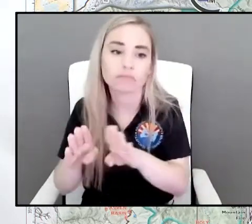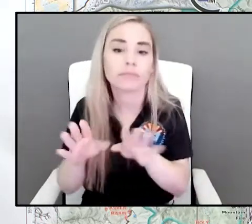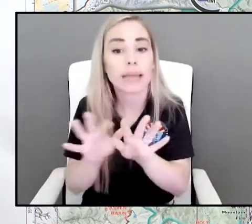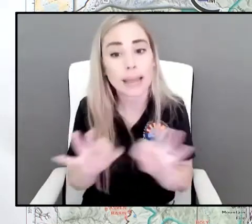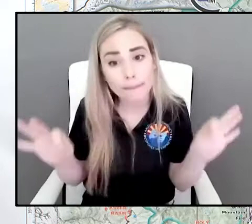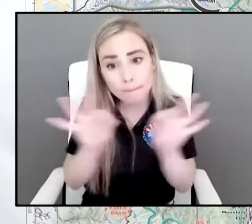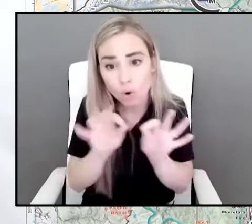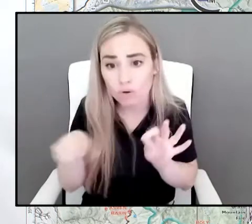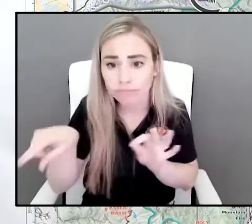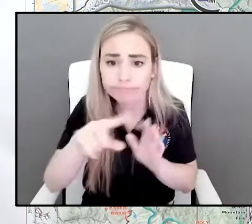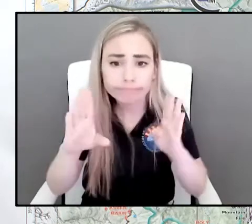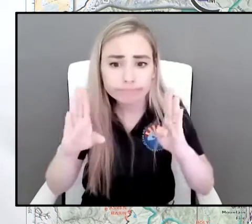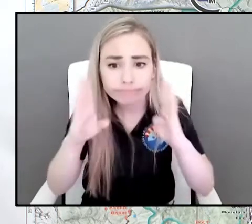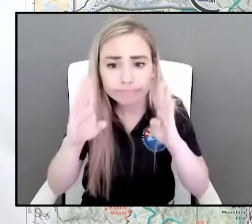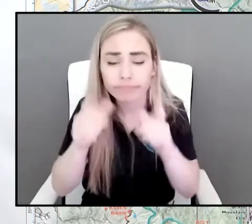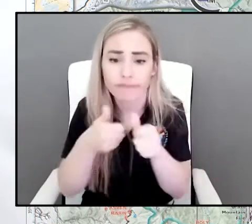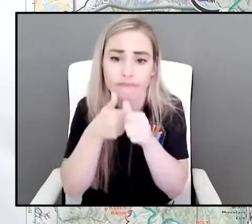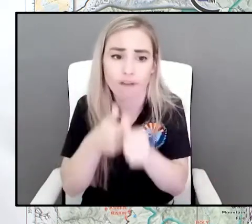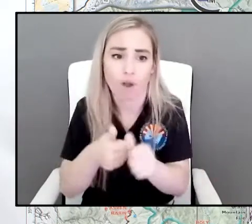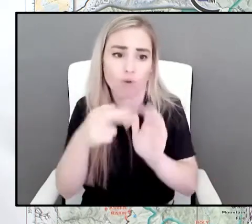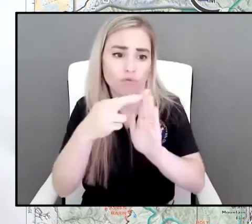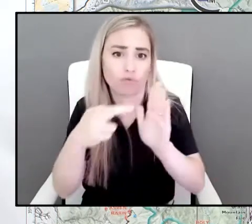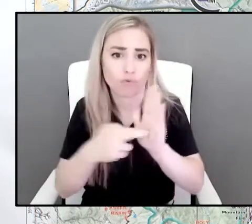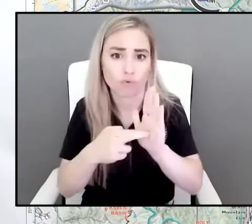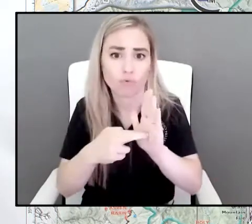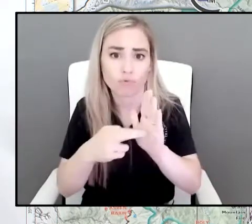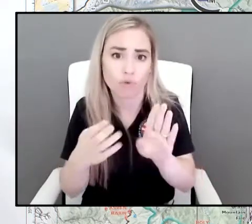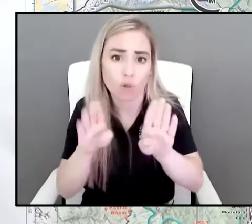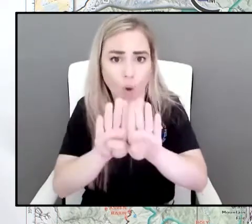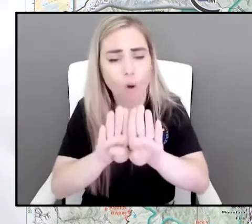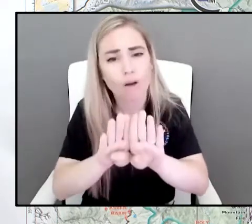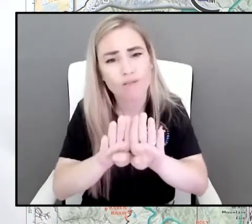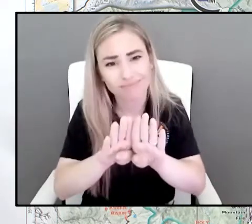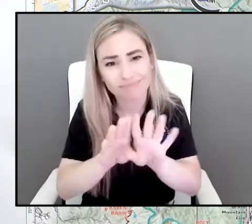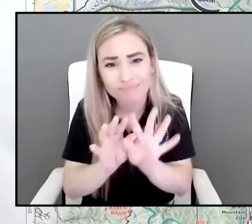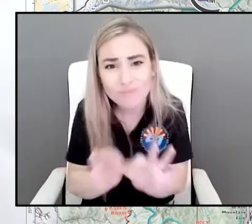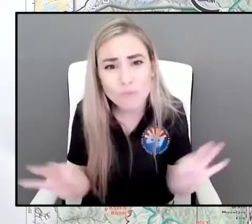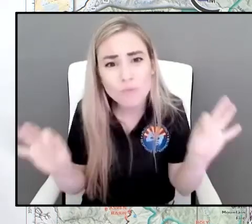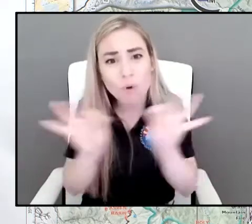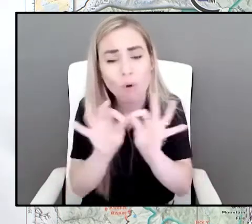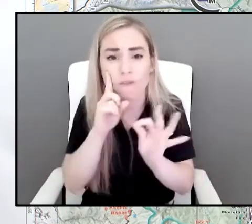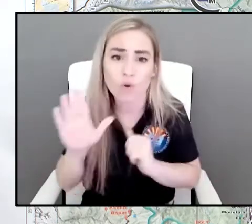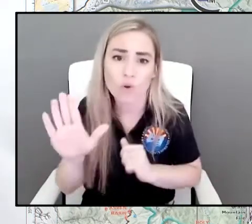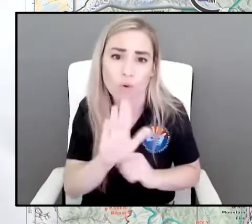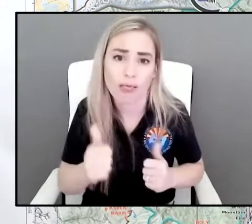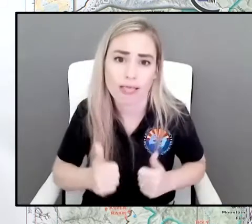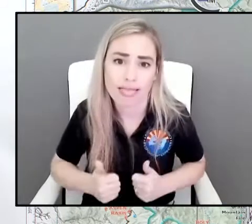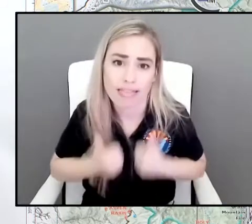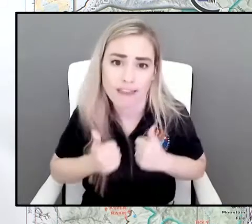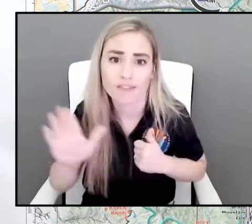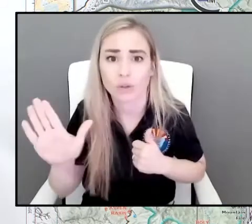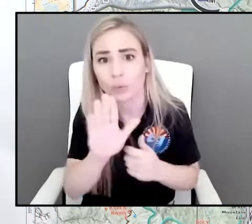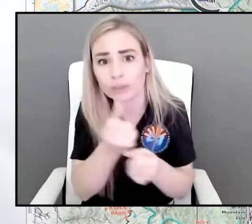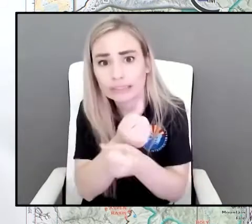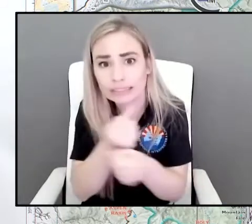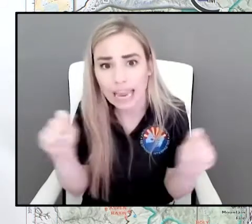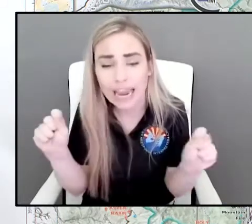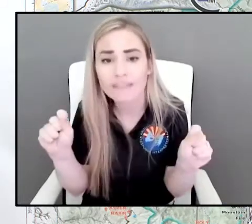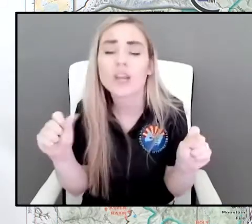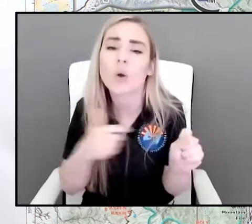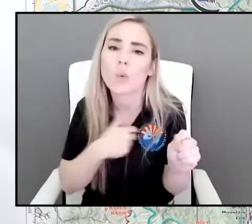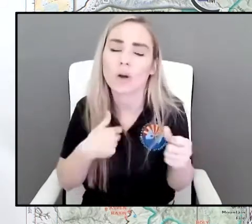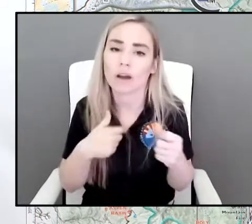by those closures and see them as important as well. This is for your life and safety, and we're mitigating this post-fire